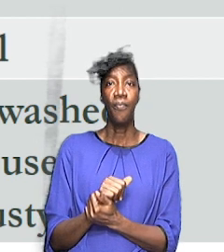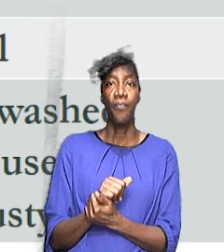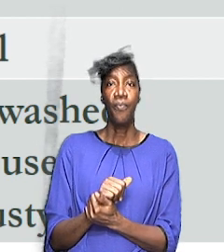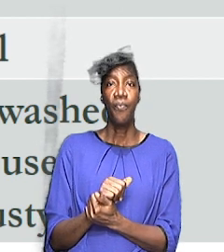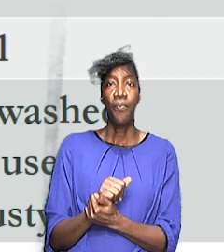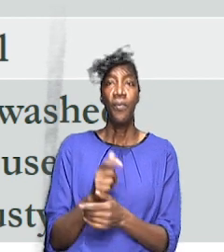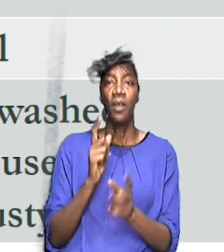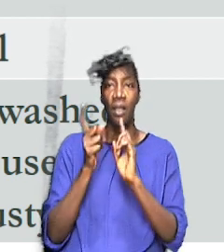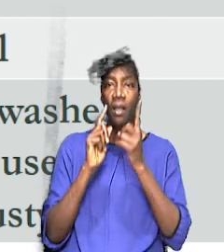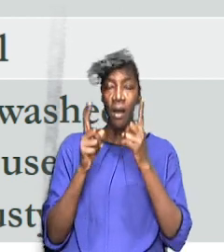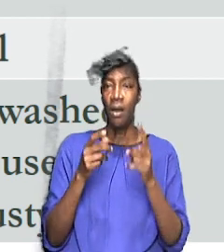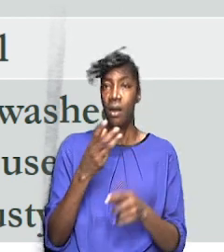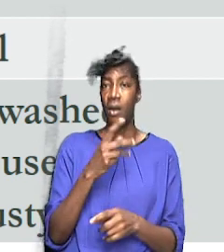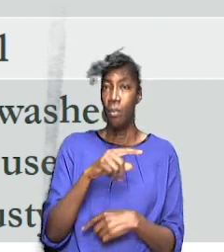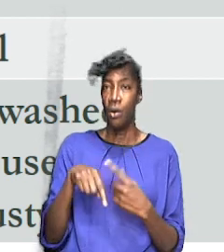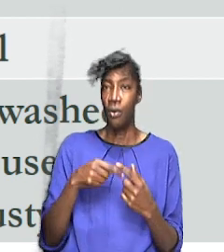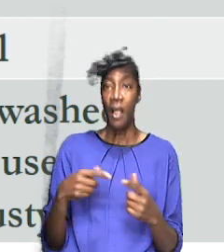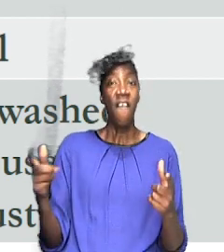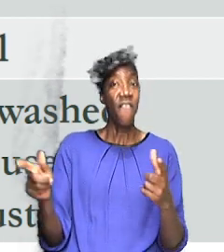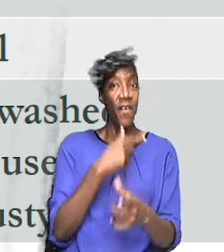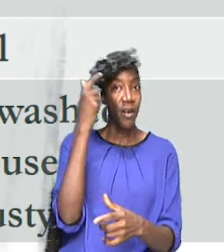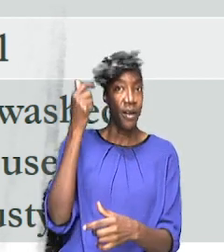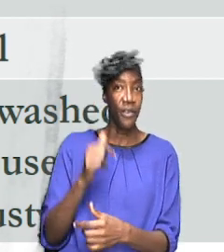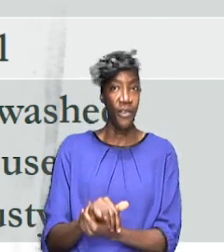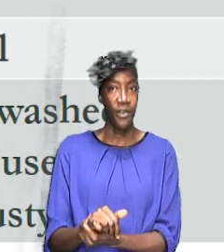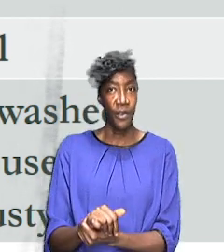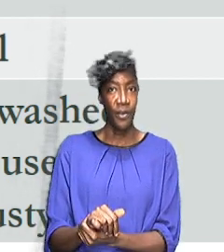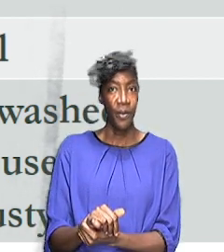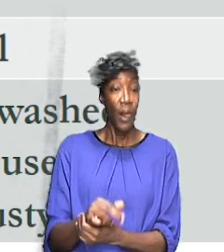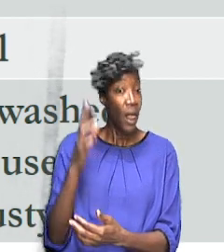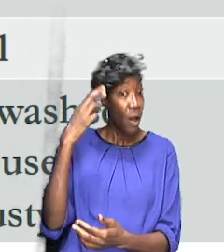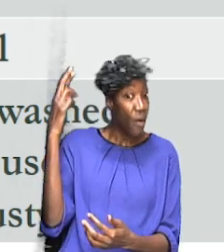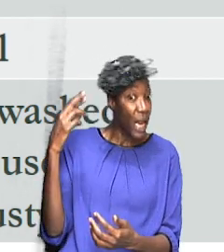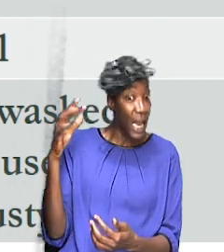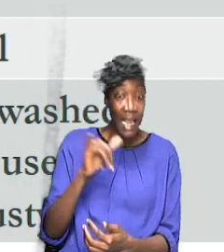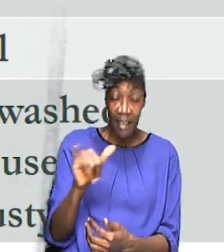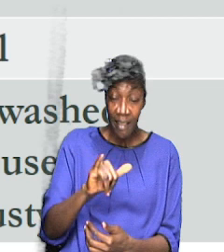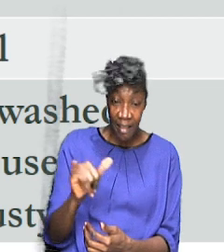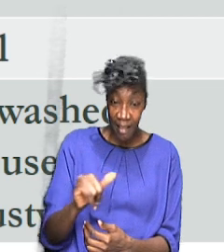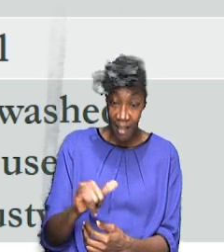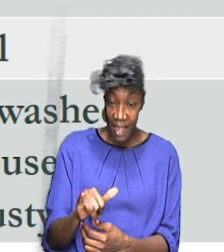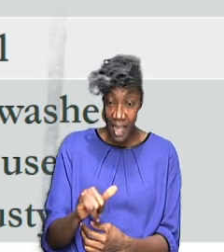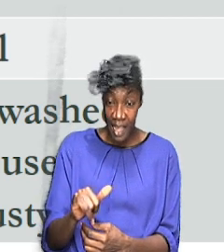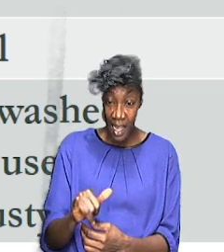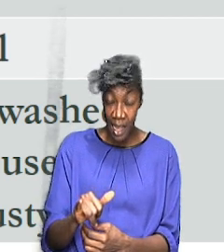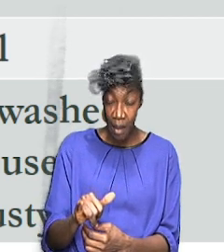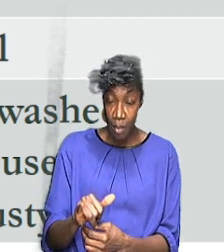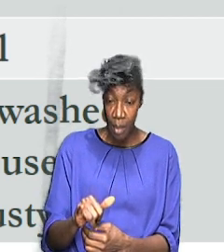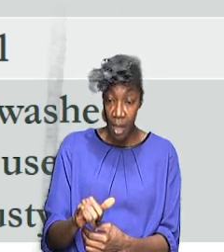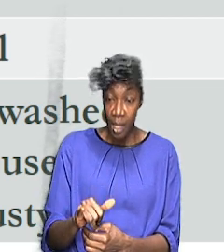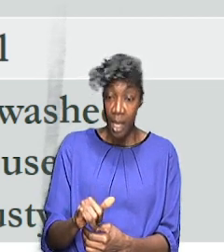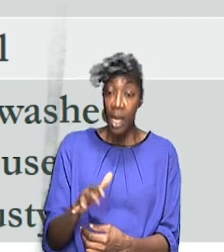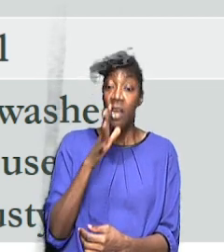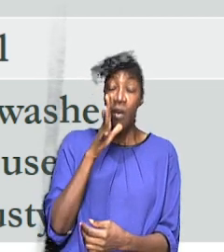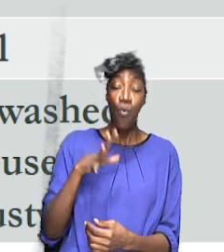we read about. First of all, we realize that the same, this woman applied these principles, and this